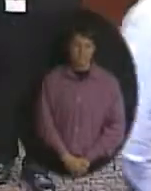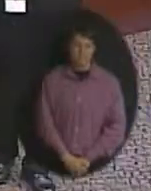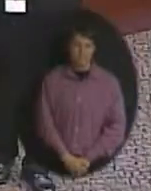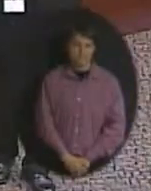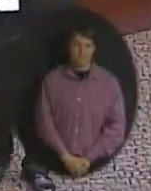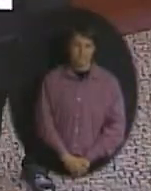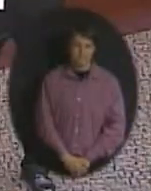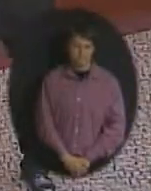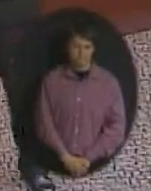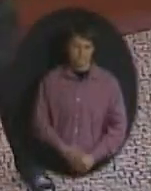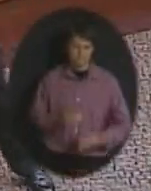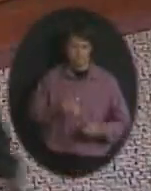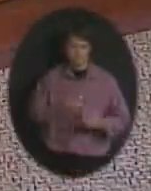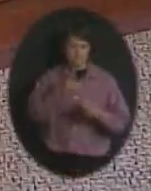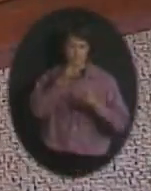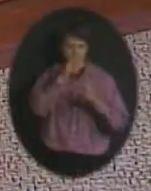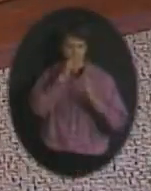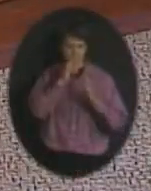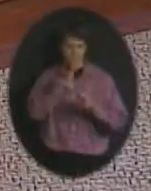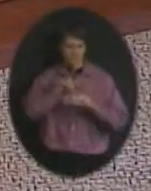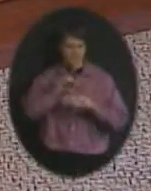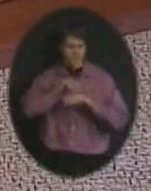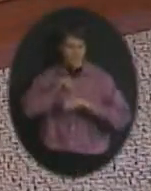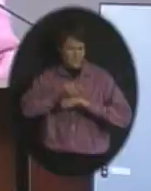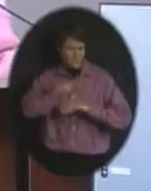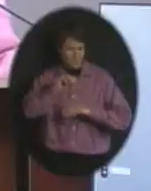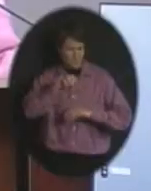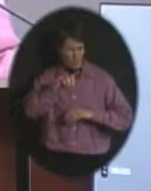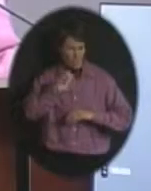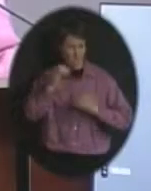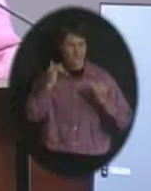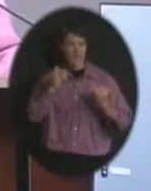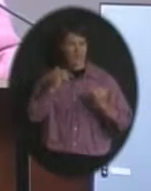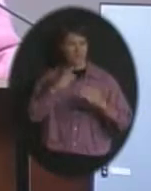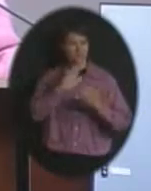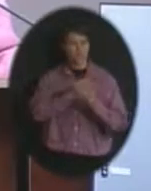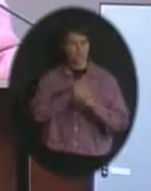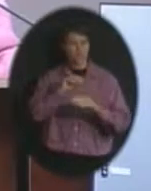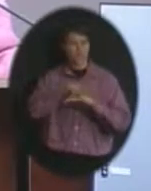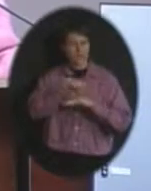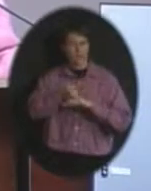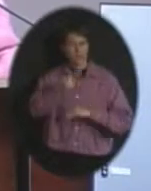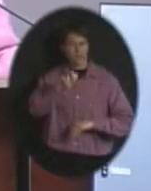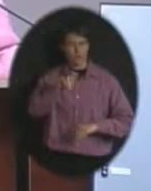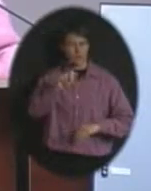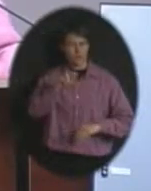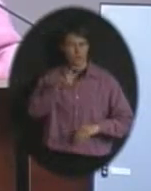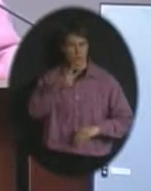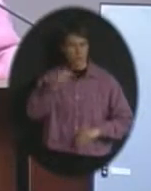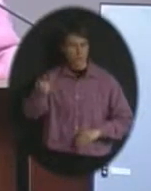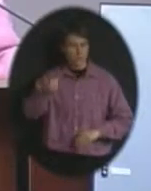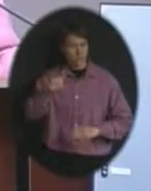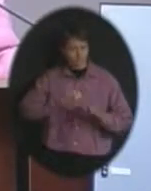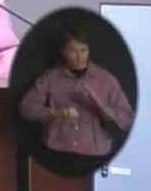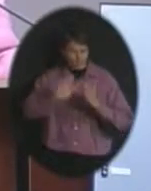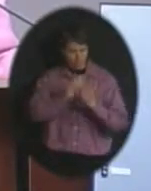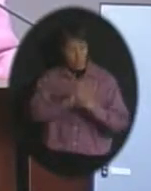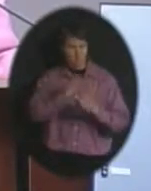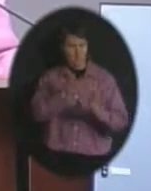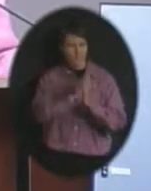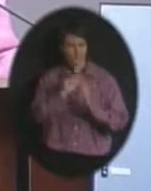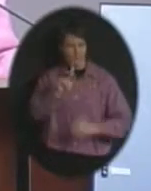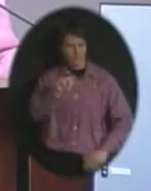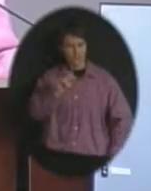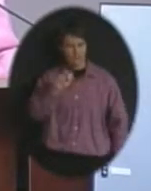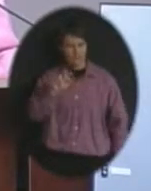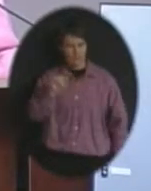We're in a recognizing counseling mode. So next we want to recognize the school counselor at Ravenwood Elementary School. We ask that Karen Thompson, the counselor